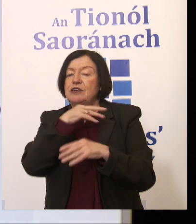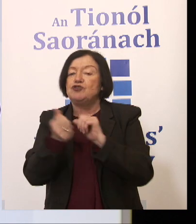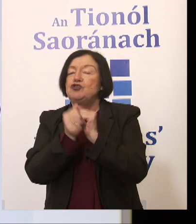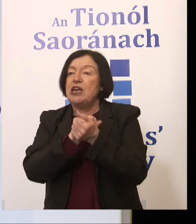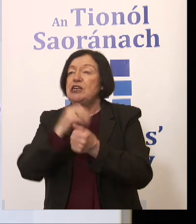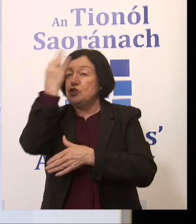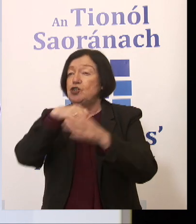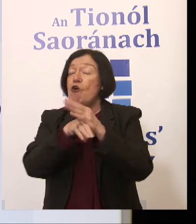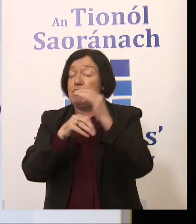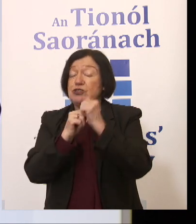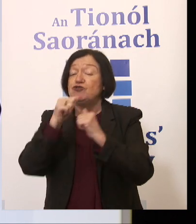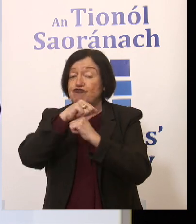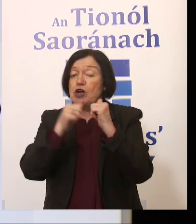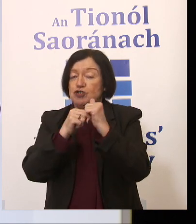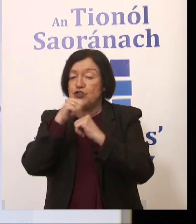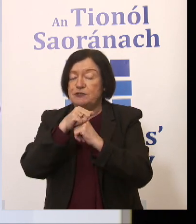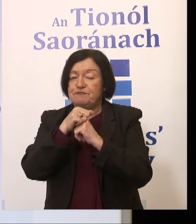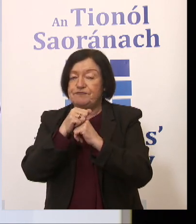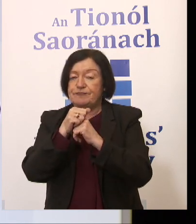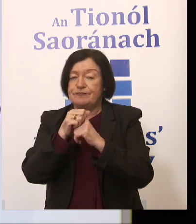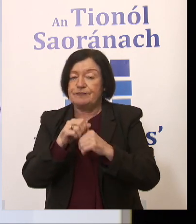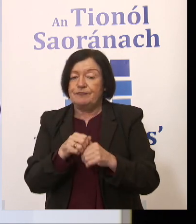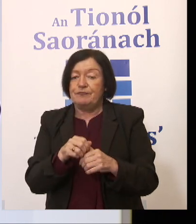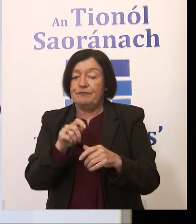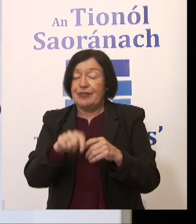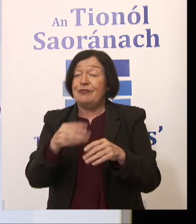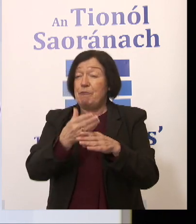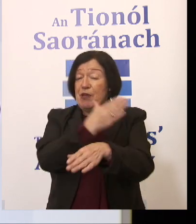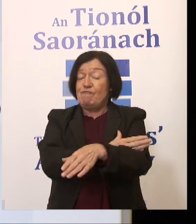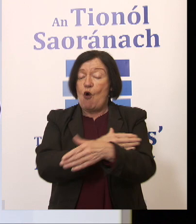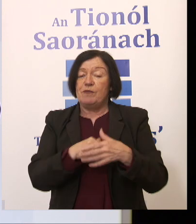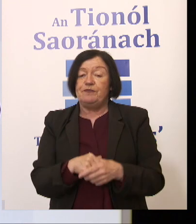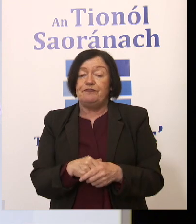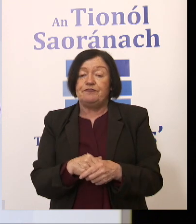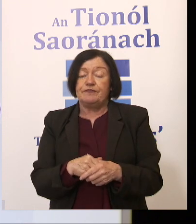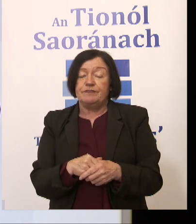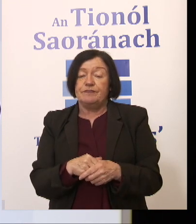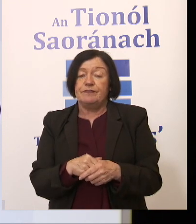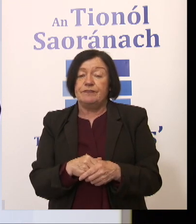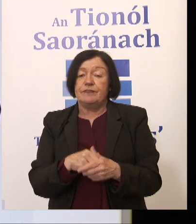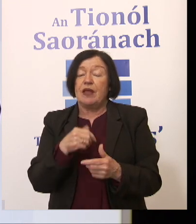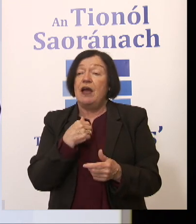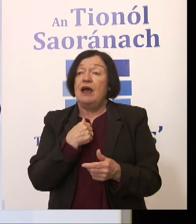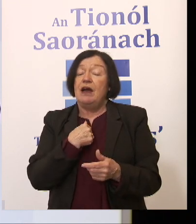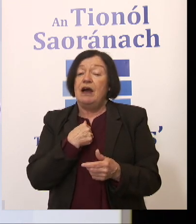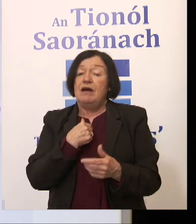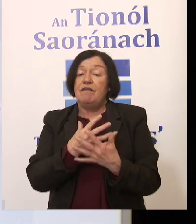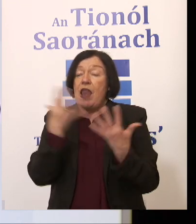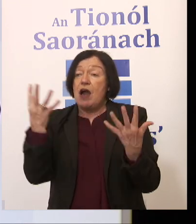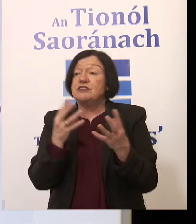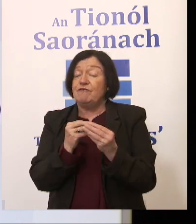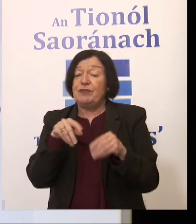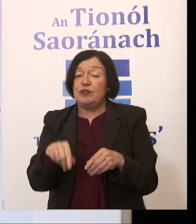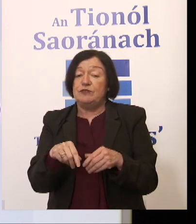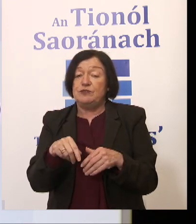structures put in place previously. So I've lots of stuff here